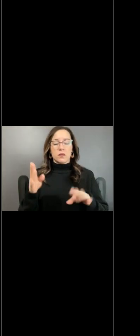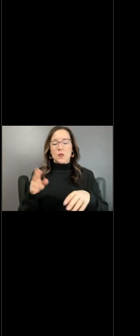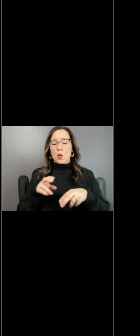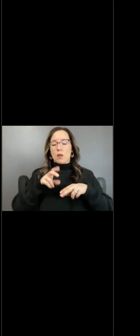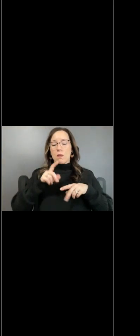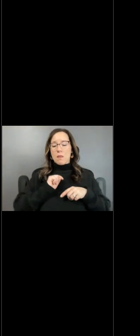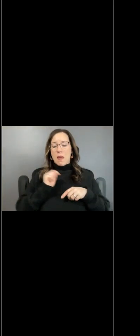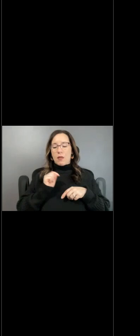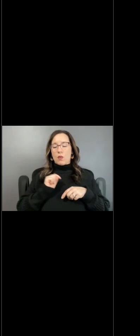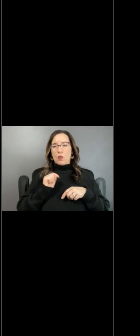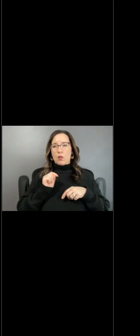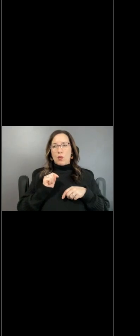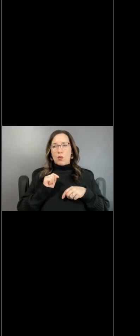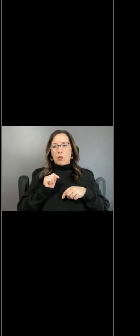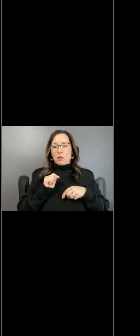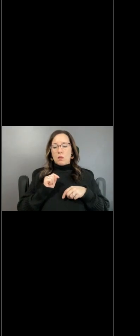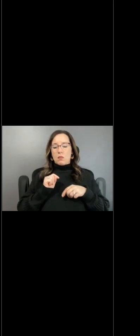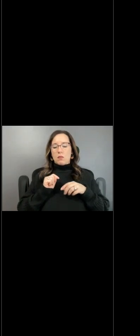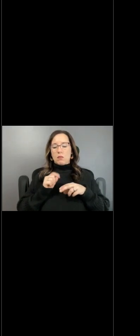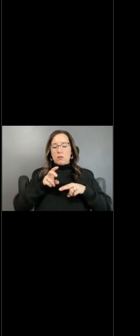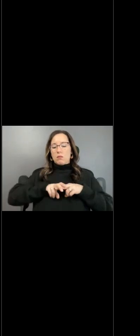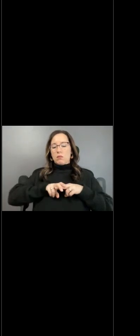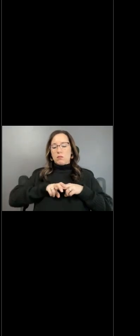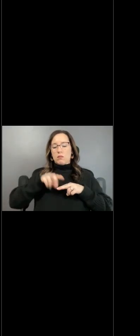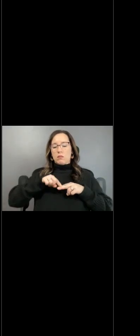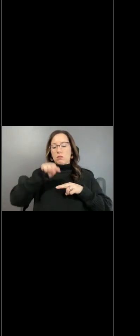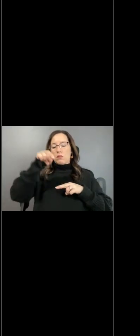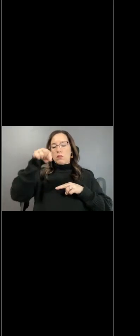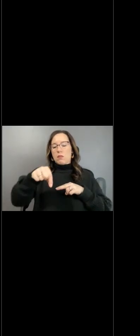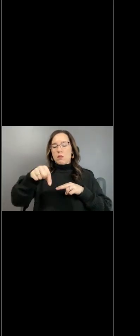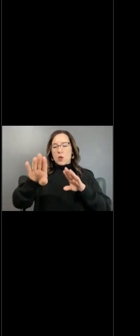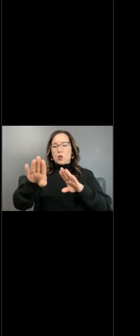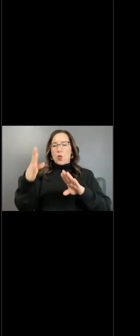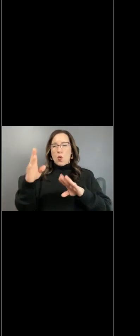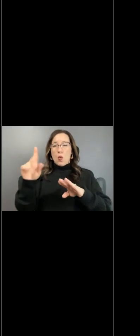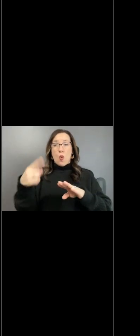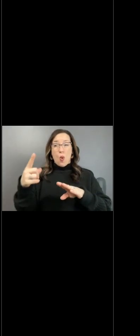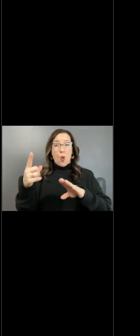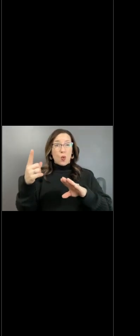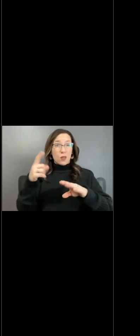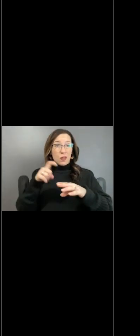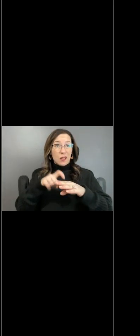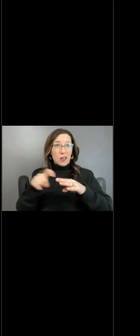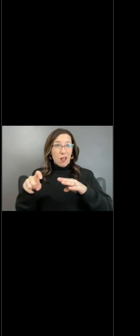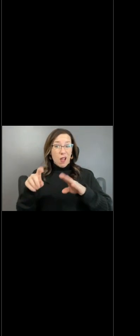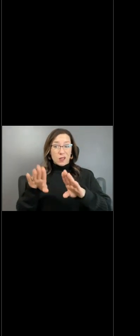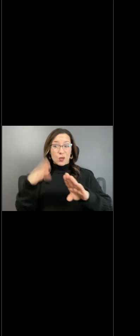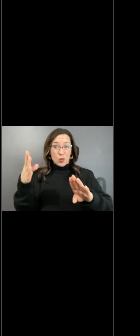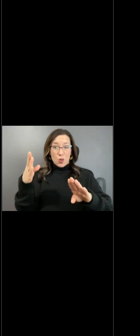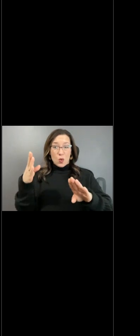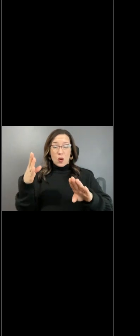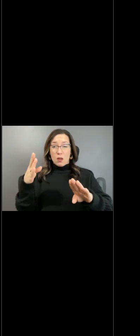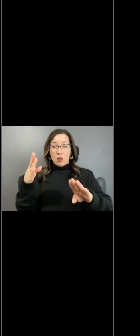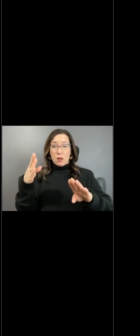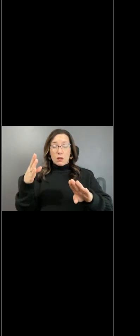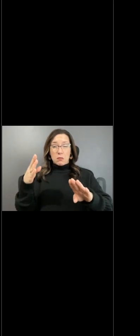is a closet door and is the only door to the closet, must